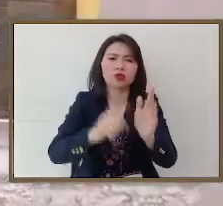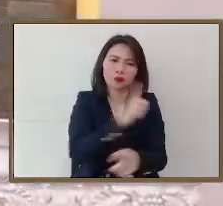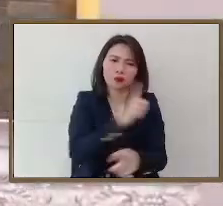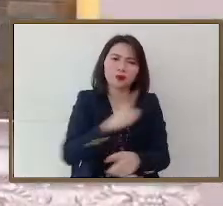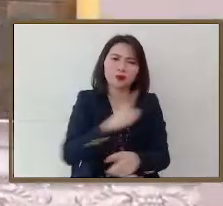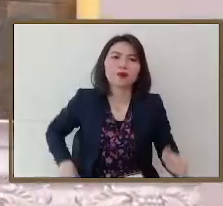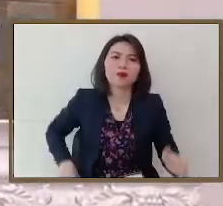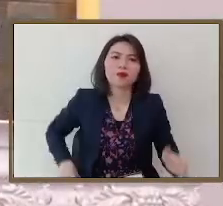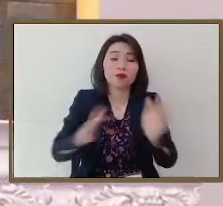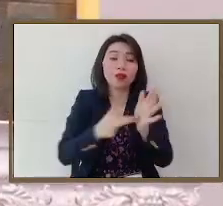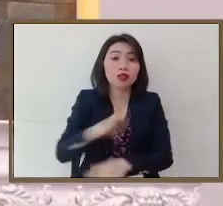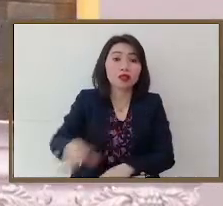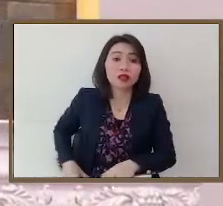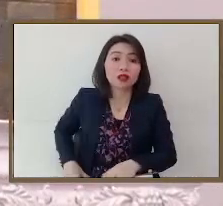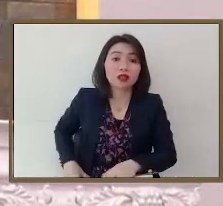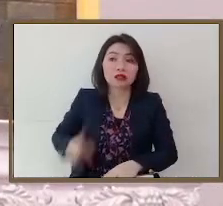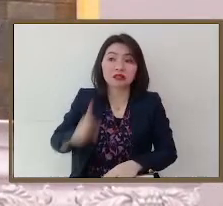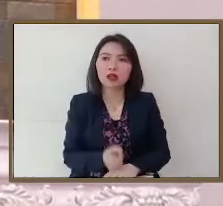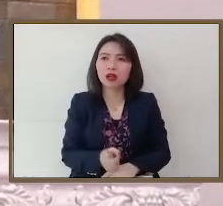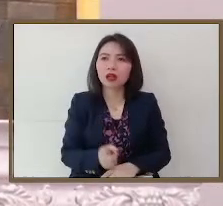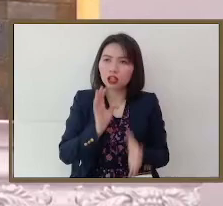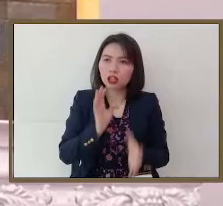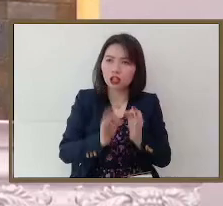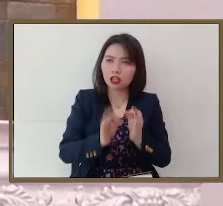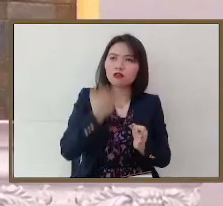Christ, if thou be the Son of God.